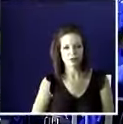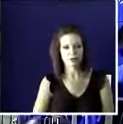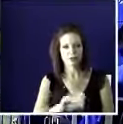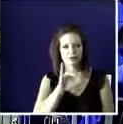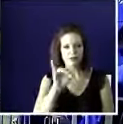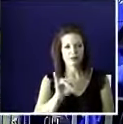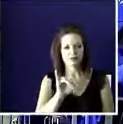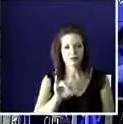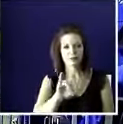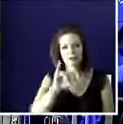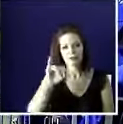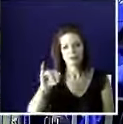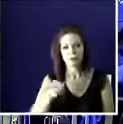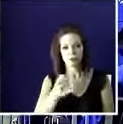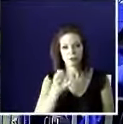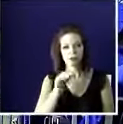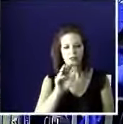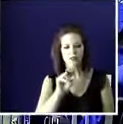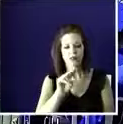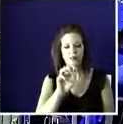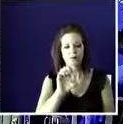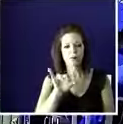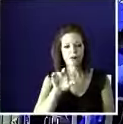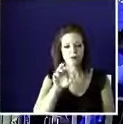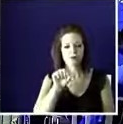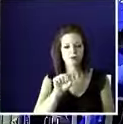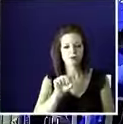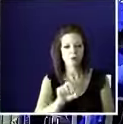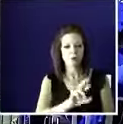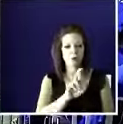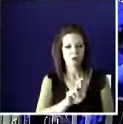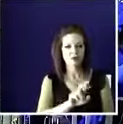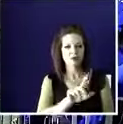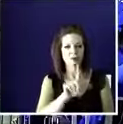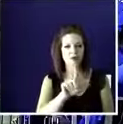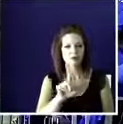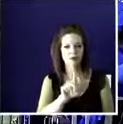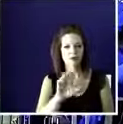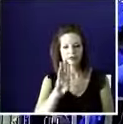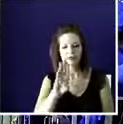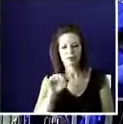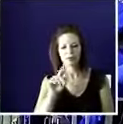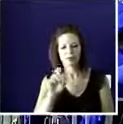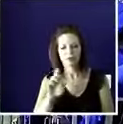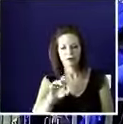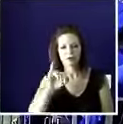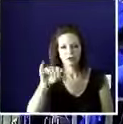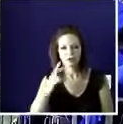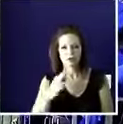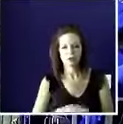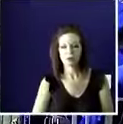Isabel Jolene Myers. Russell Lee Baker Jr.